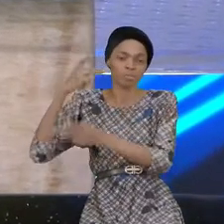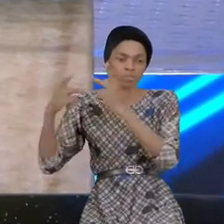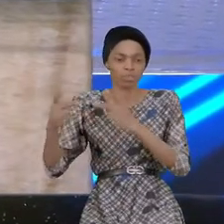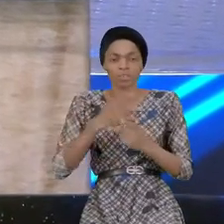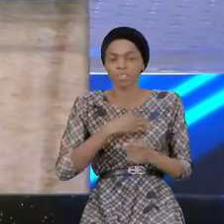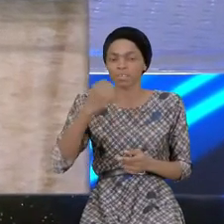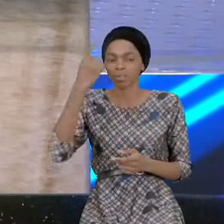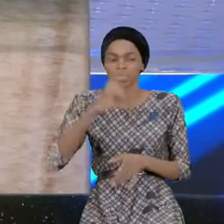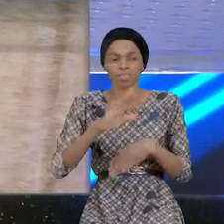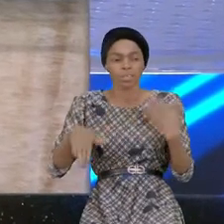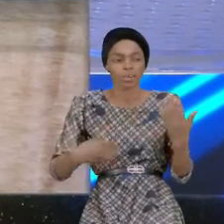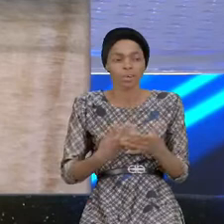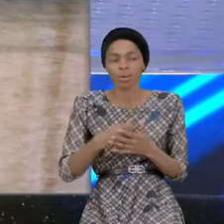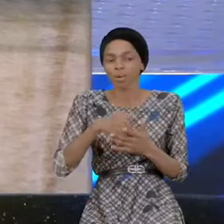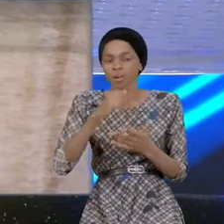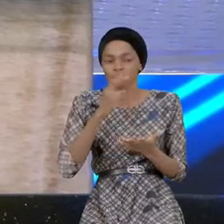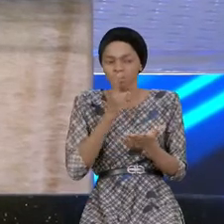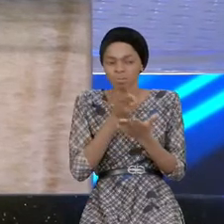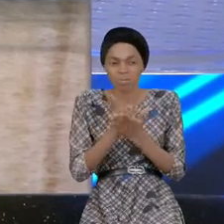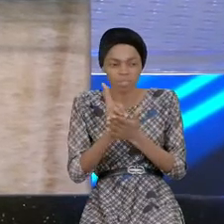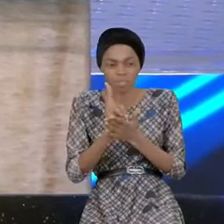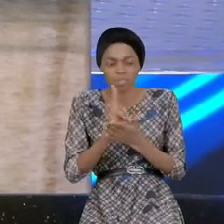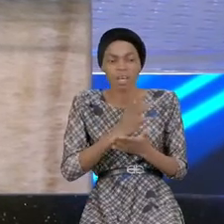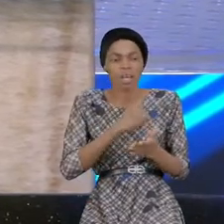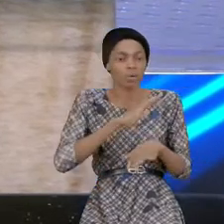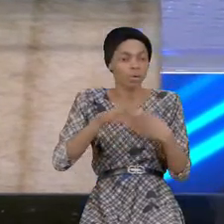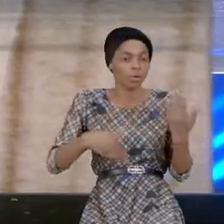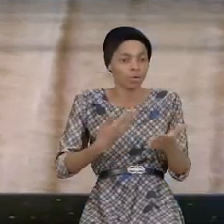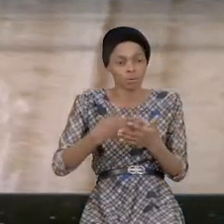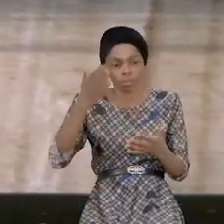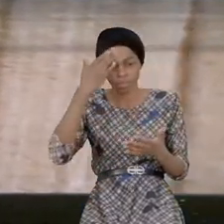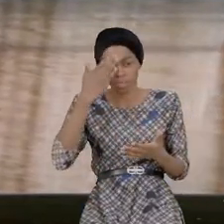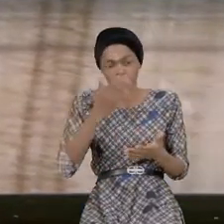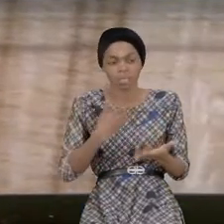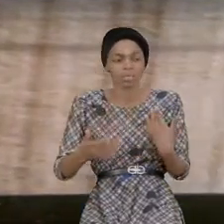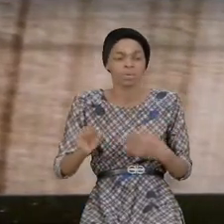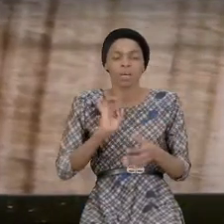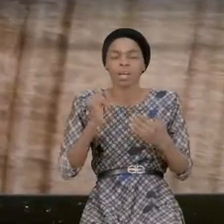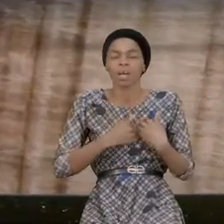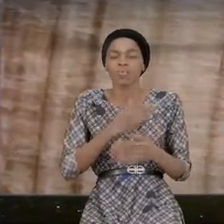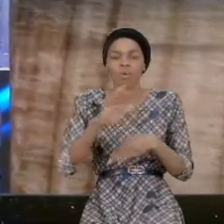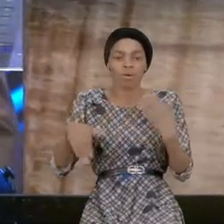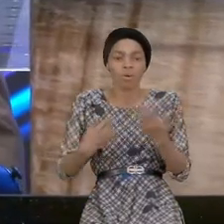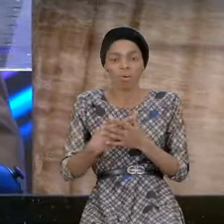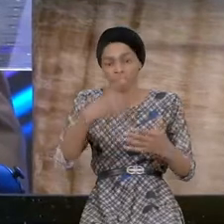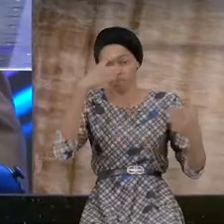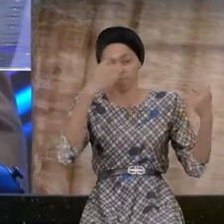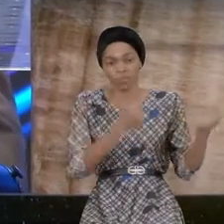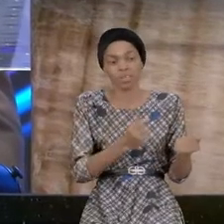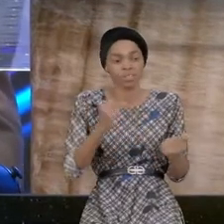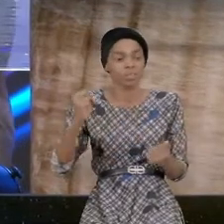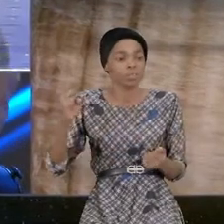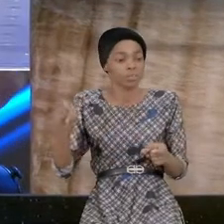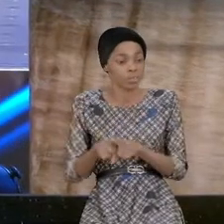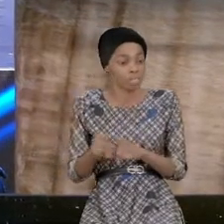and understand all mysteries and all knowledge, and though I have have all faith so that I could